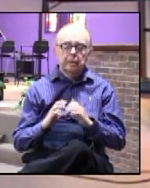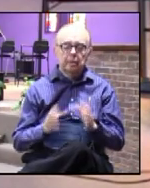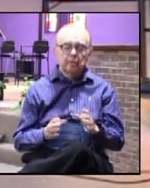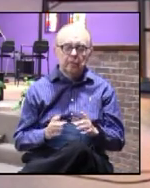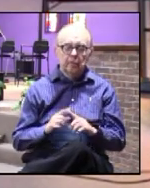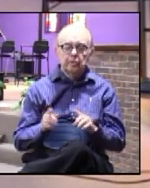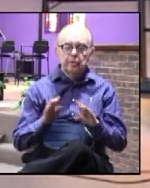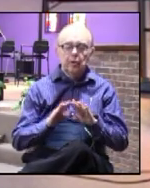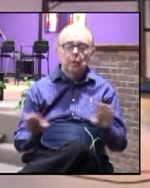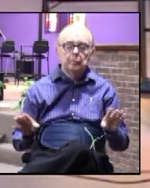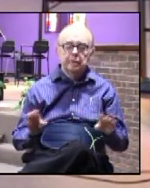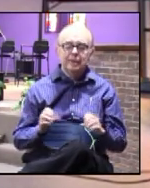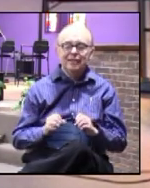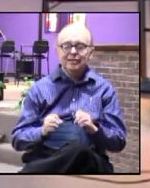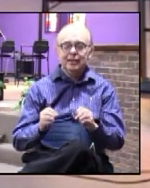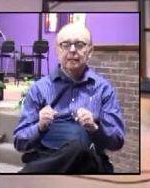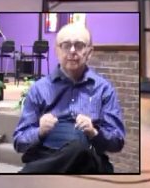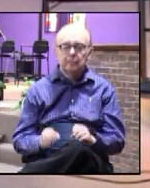open sea.